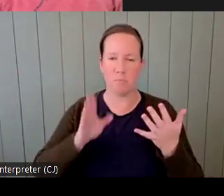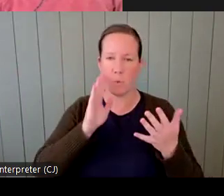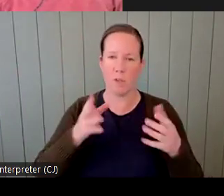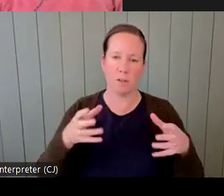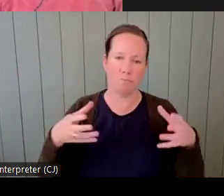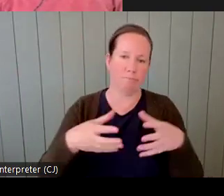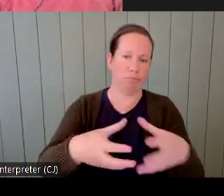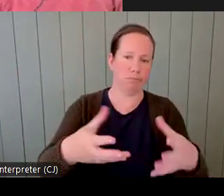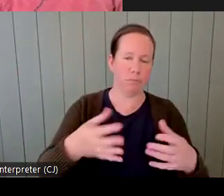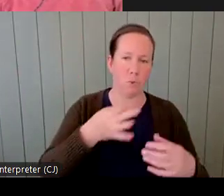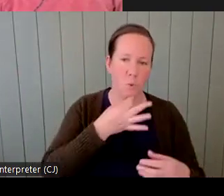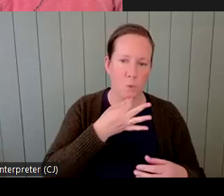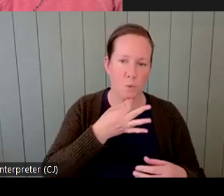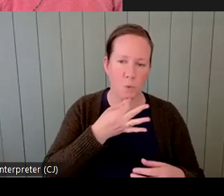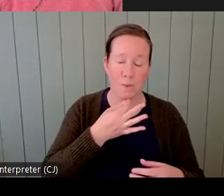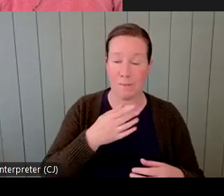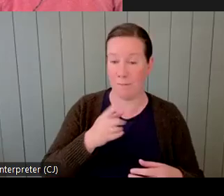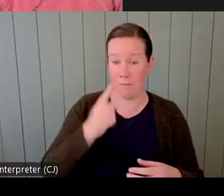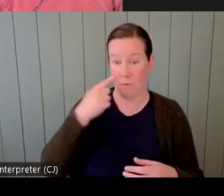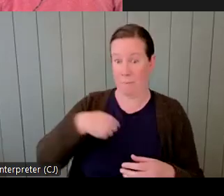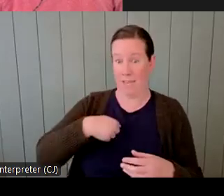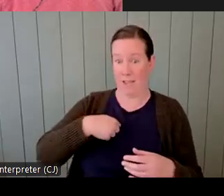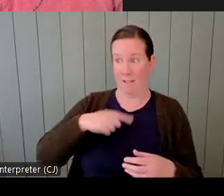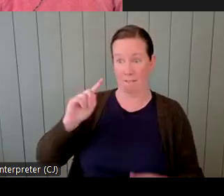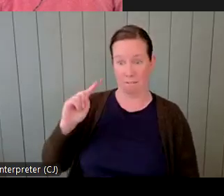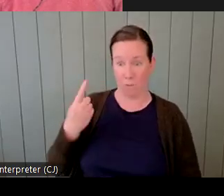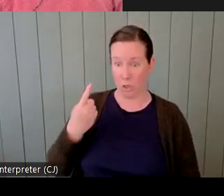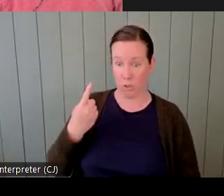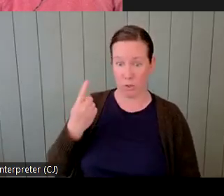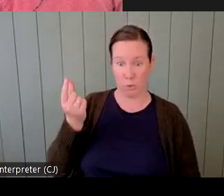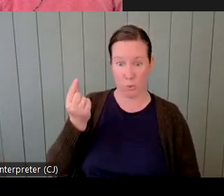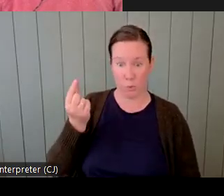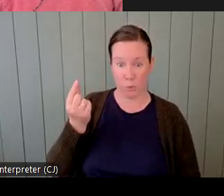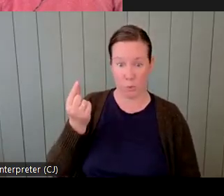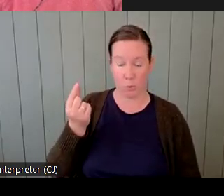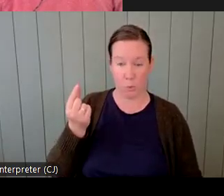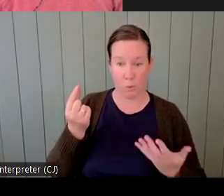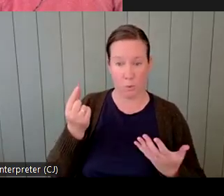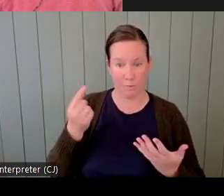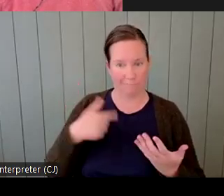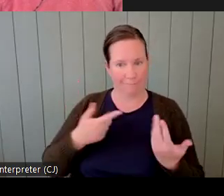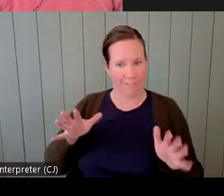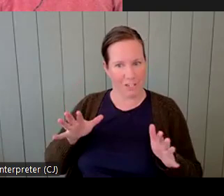launching. Because the very first step for me as someone that has been on that path is